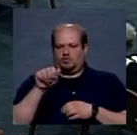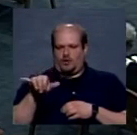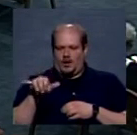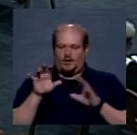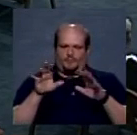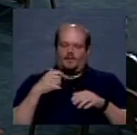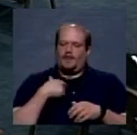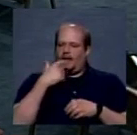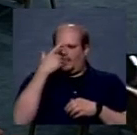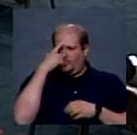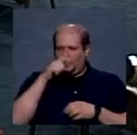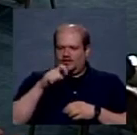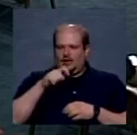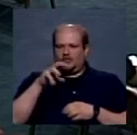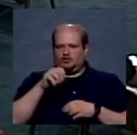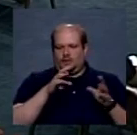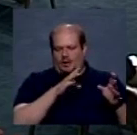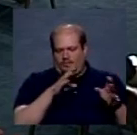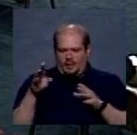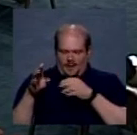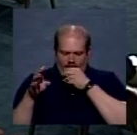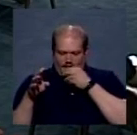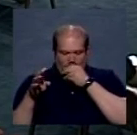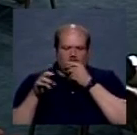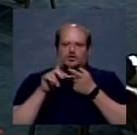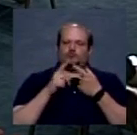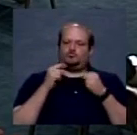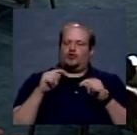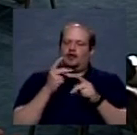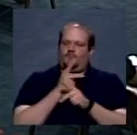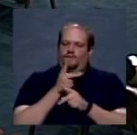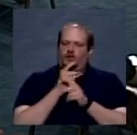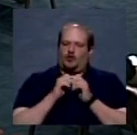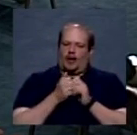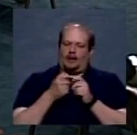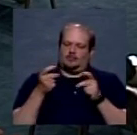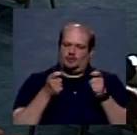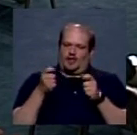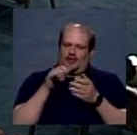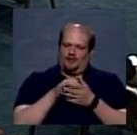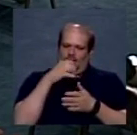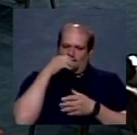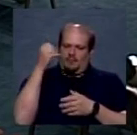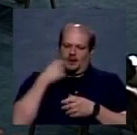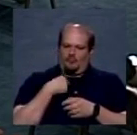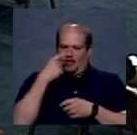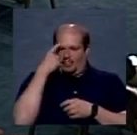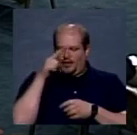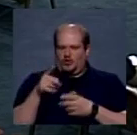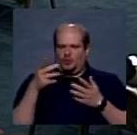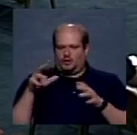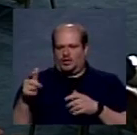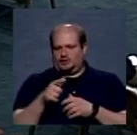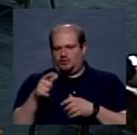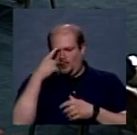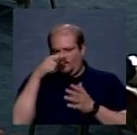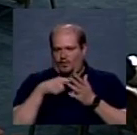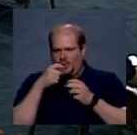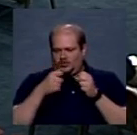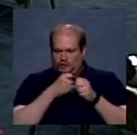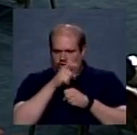So I think there needs to be a plan to try to figure out how to handle that better. I think you're done spraying for the year. Is that